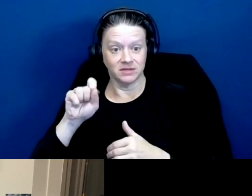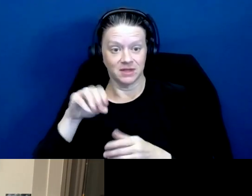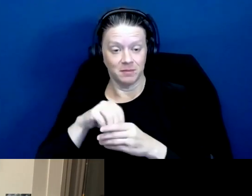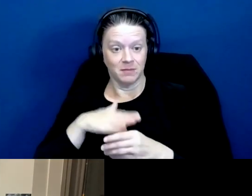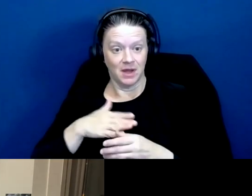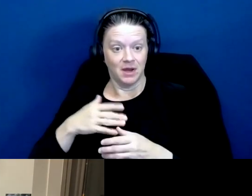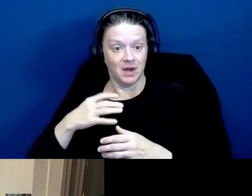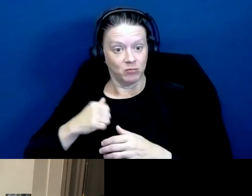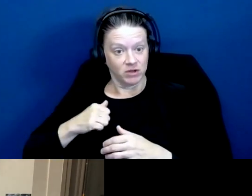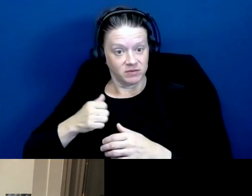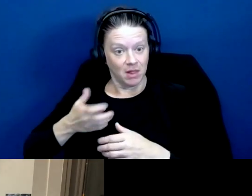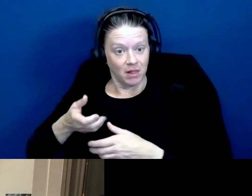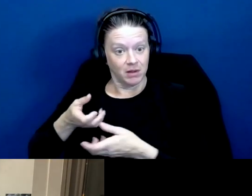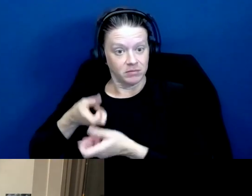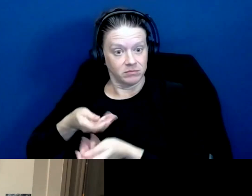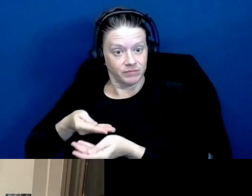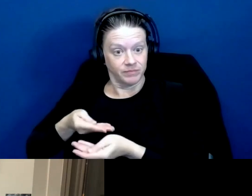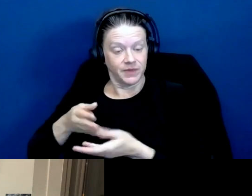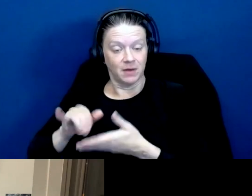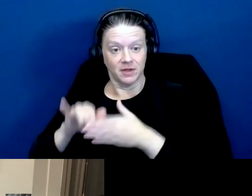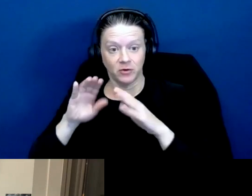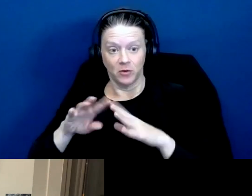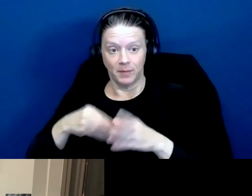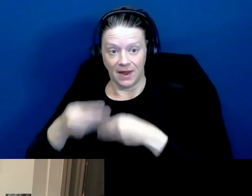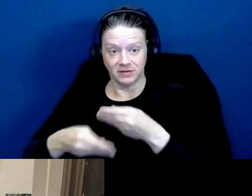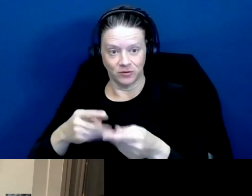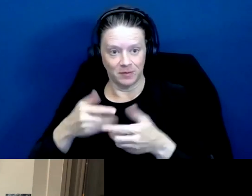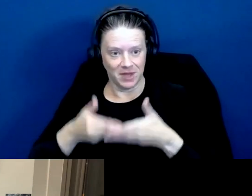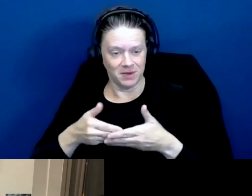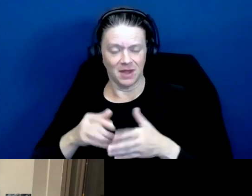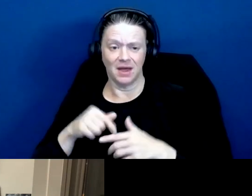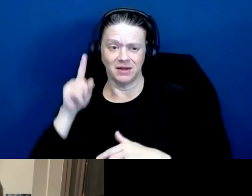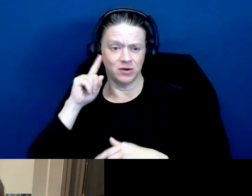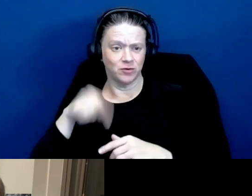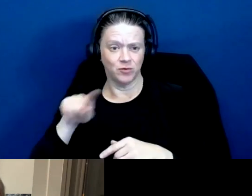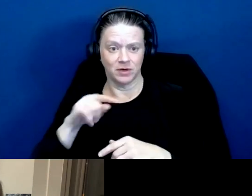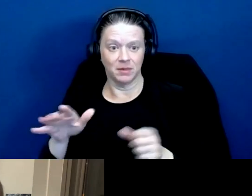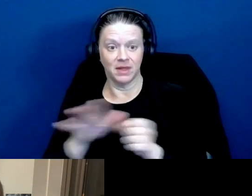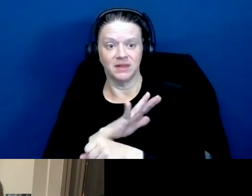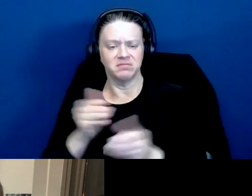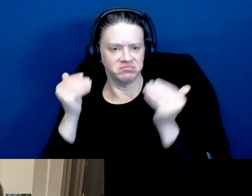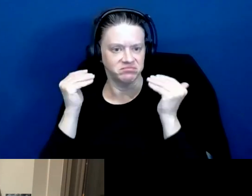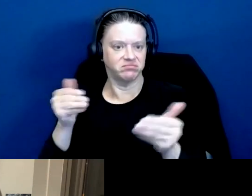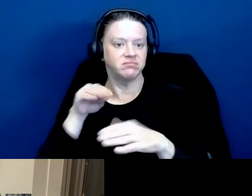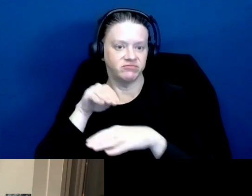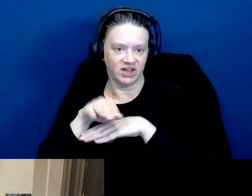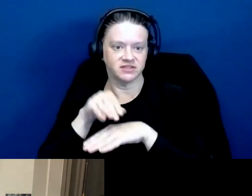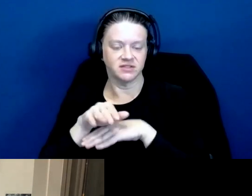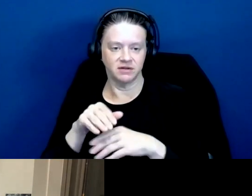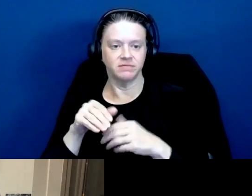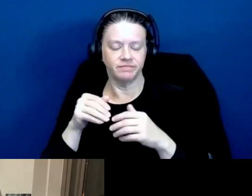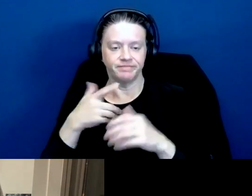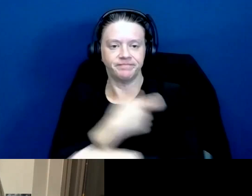baby. So I've been through it, and I hear you completely. And my advice is to get vaccinated. Thank you.